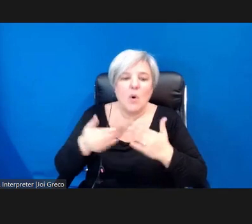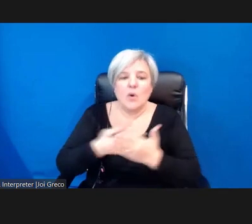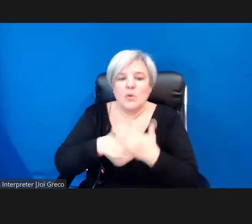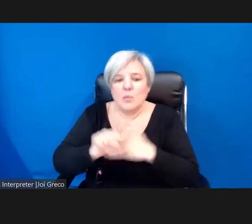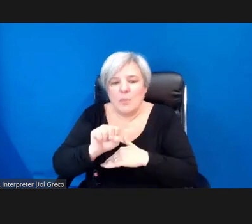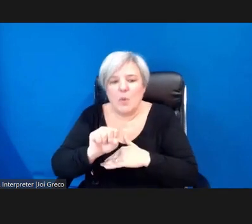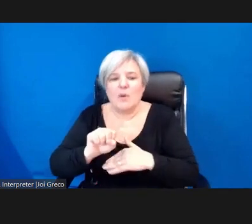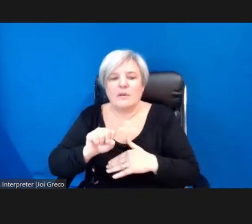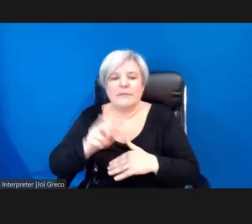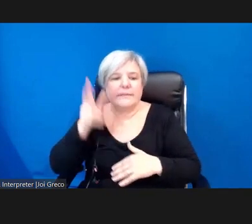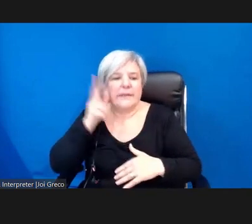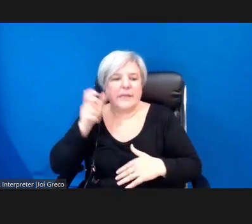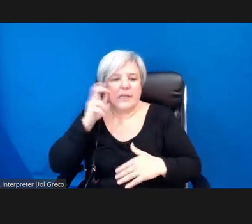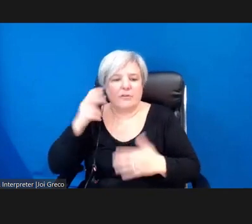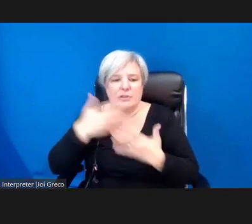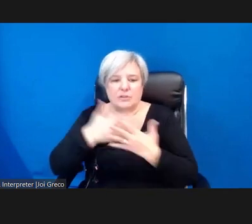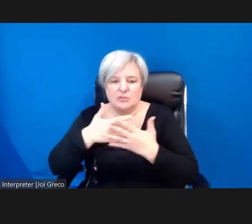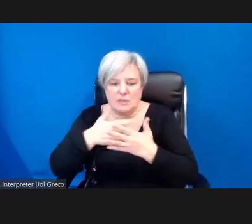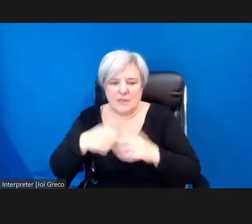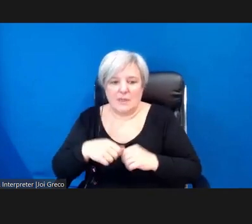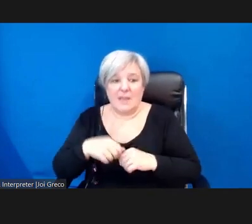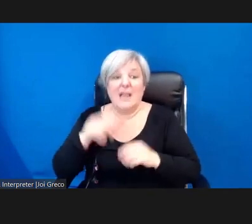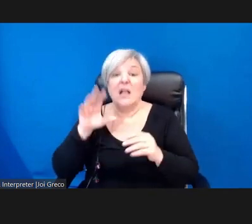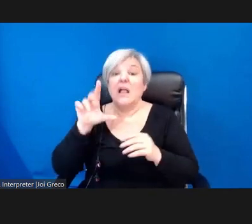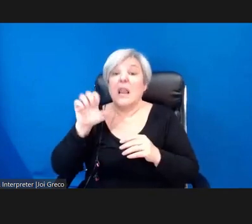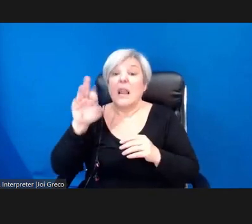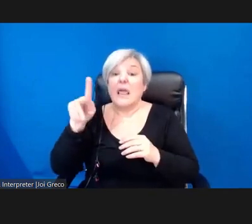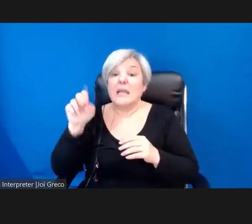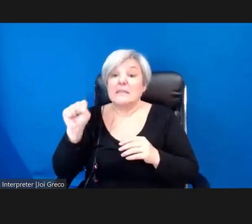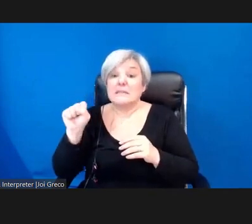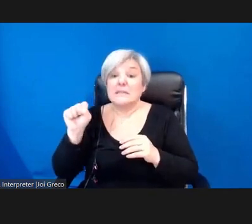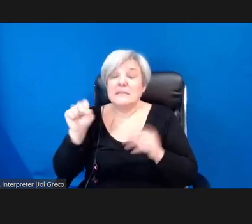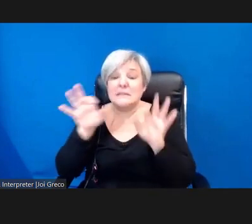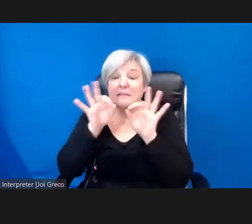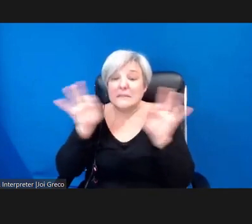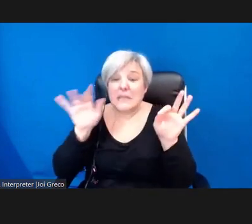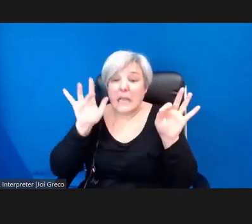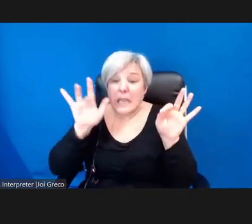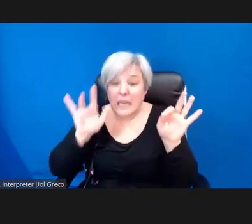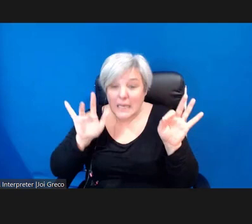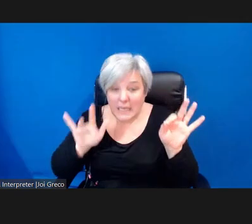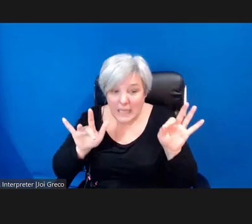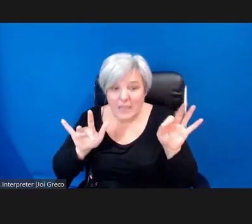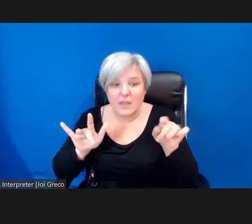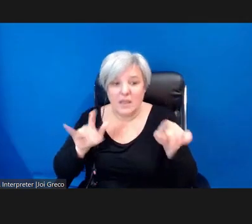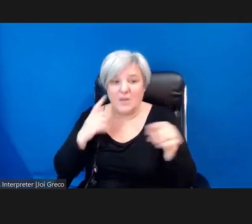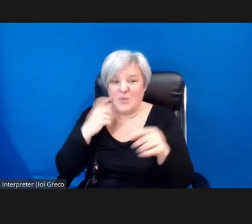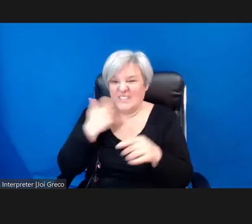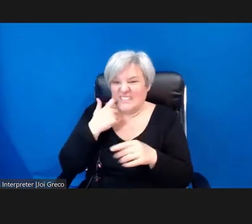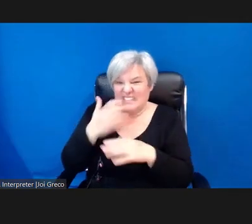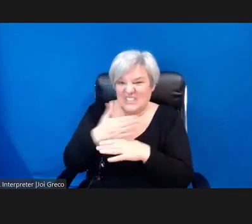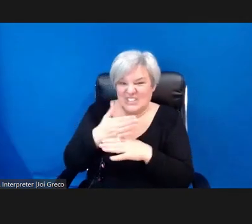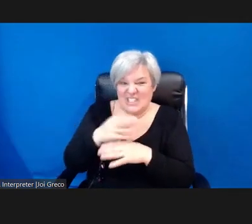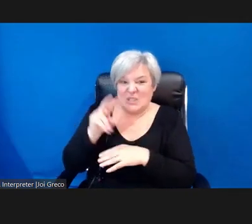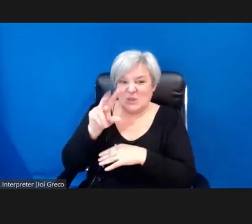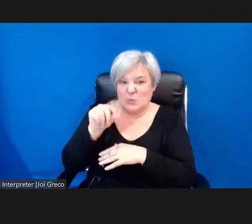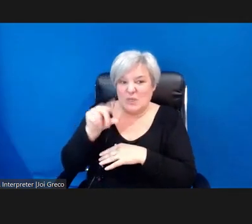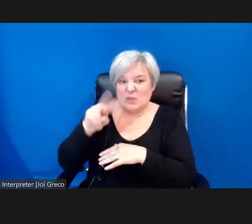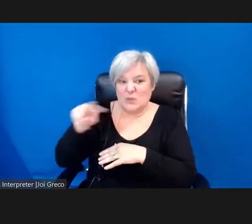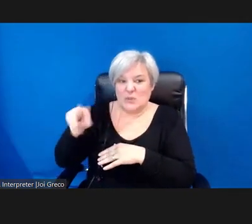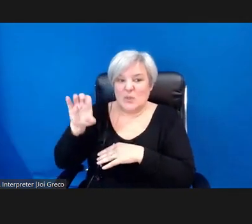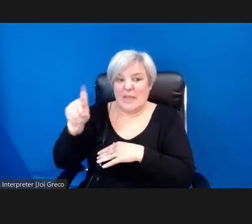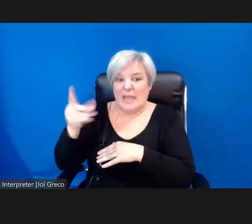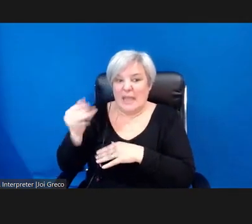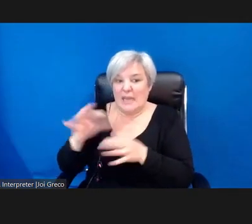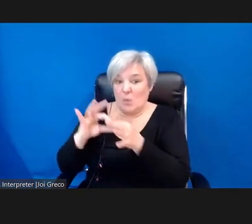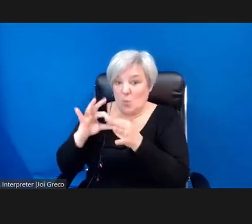Training Curriculum. The links for these, as well as descriptive paragraphs, were shared at the 2022 EHDI Coordinator meeting